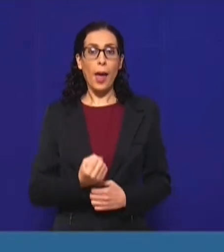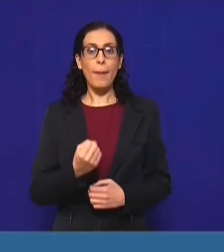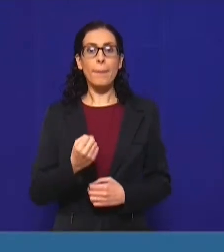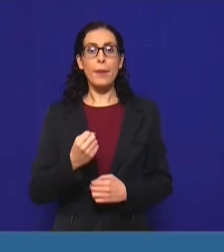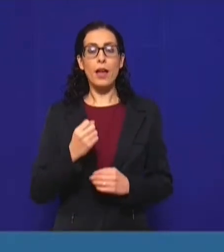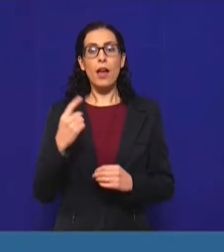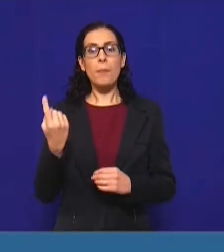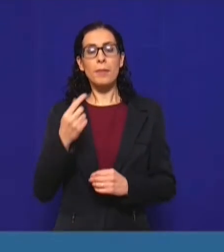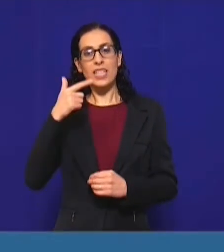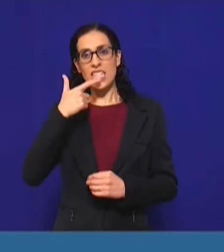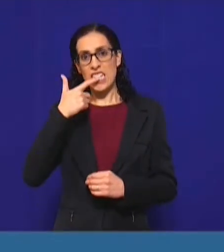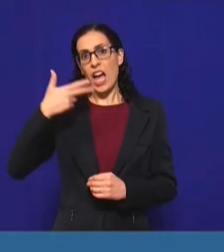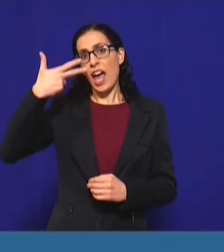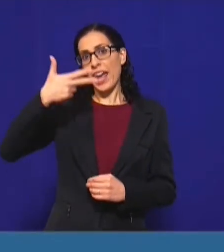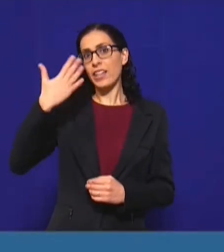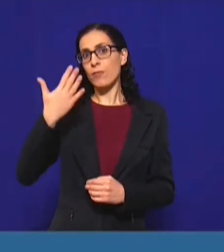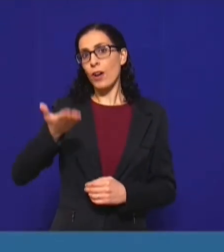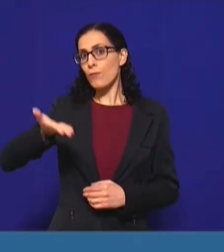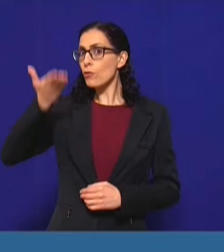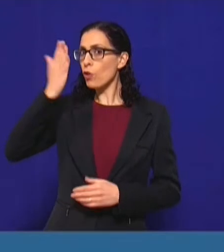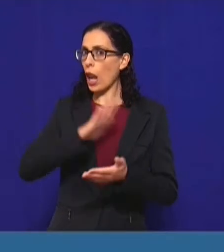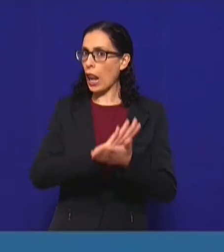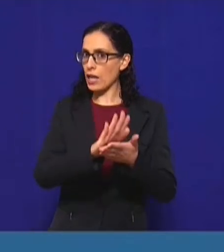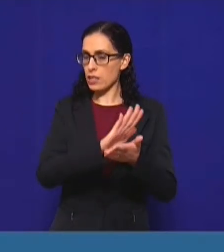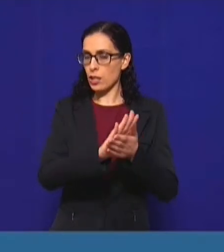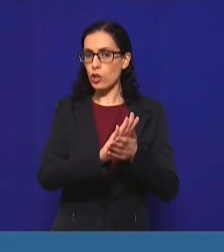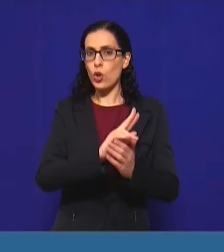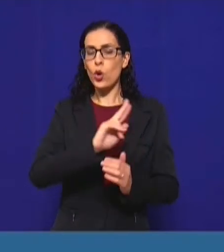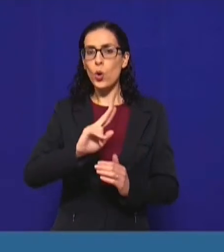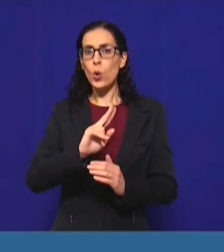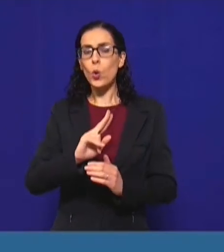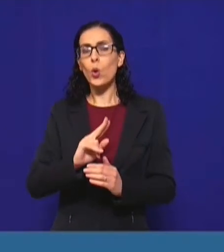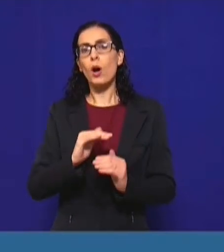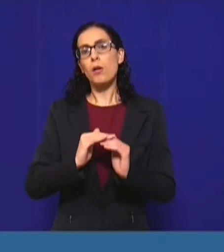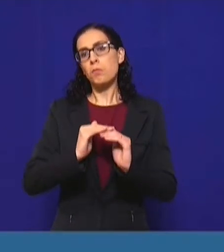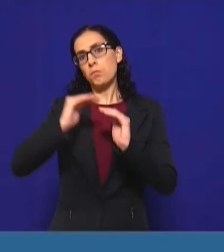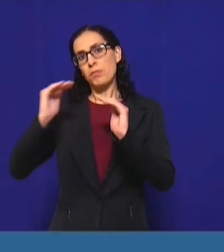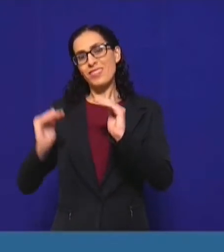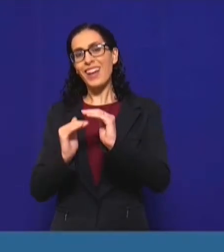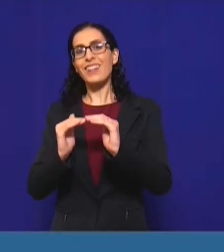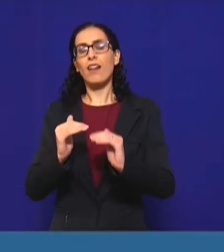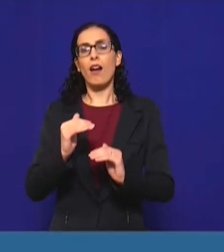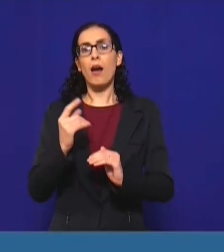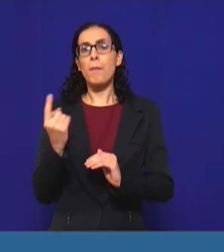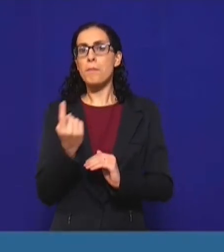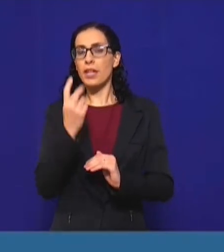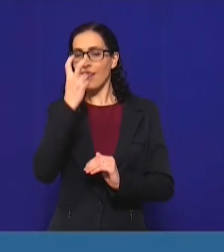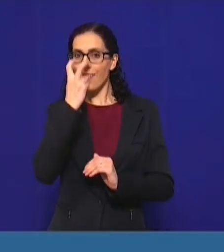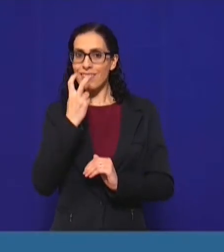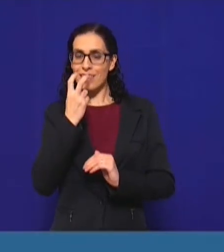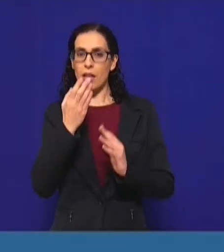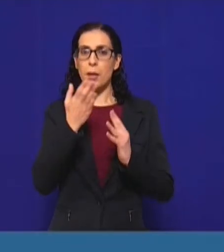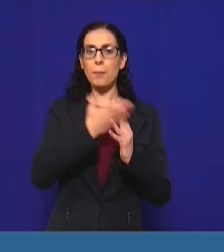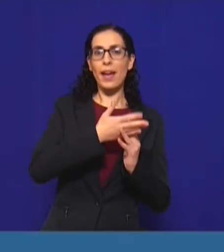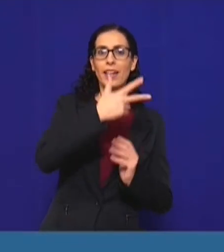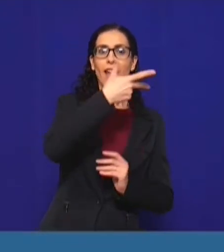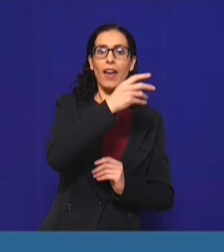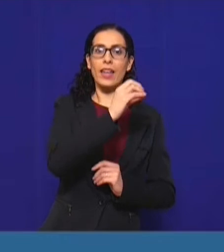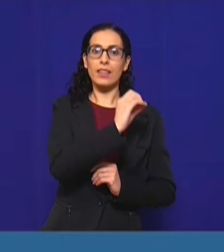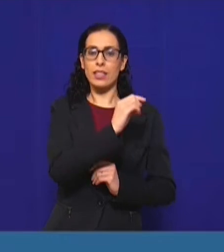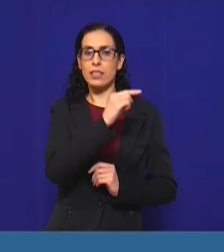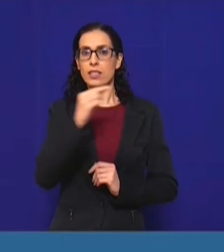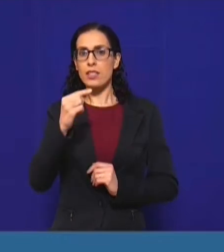l fuq minn 85 sena u anka mxejna wkoll bil-tilqim f'dawk l-anzjani li huma ta' bejn 80